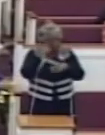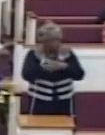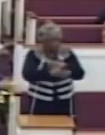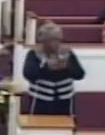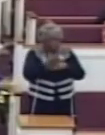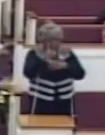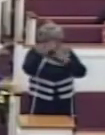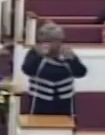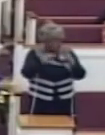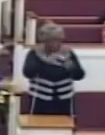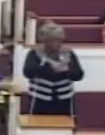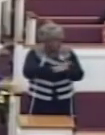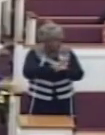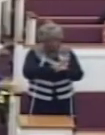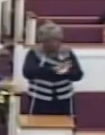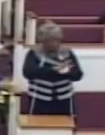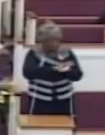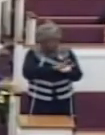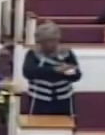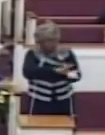he can die.